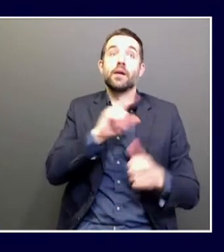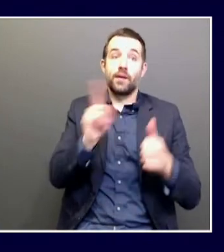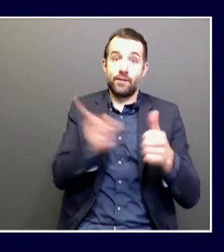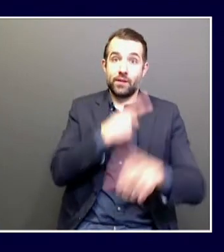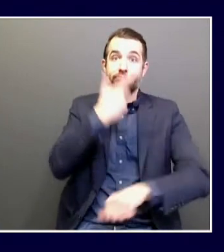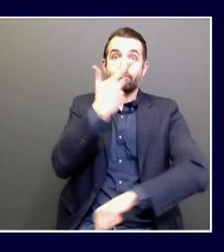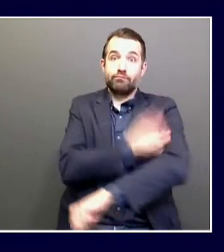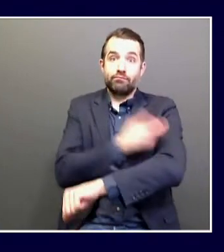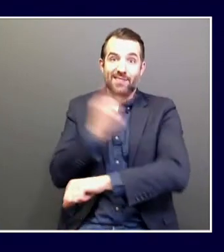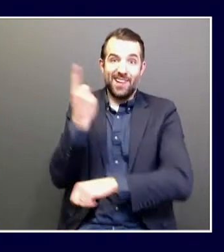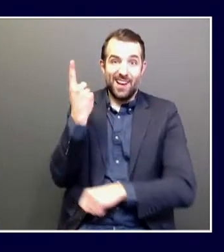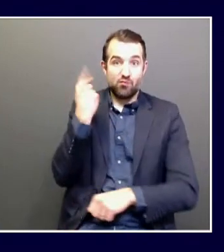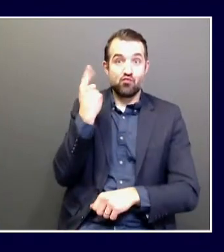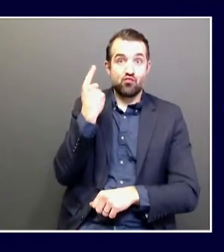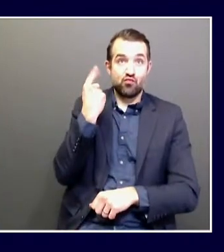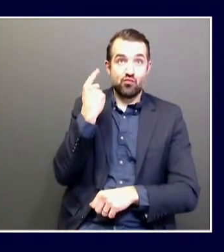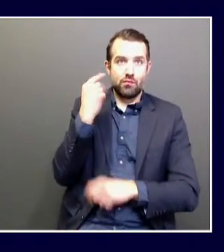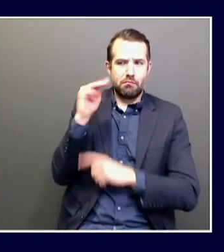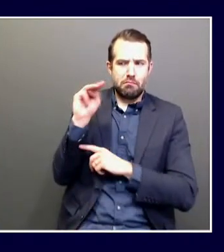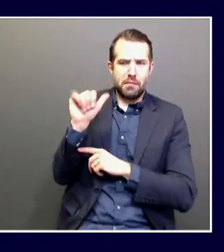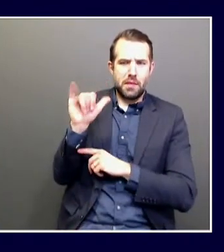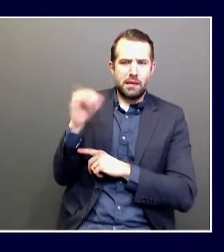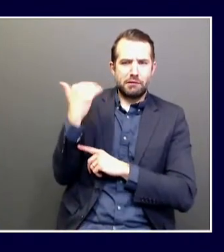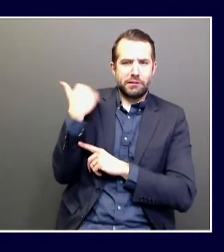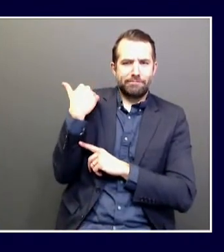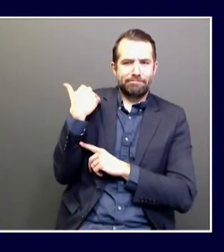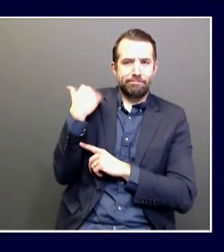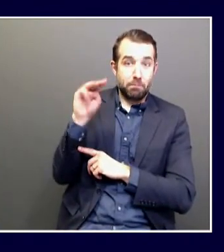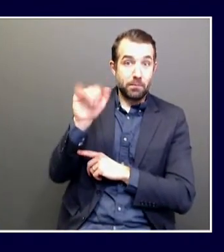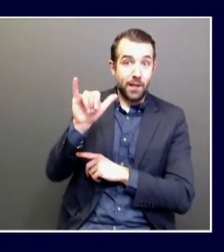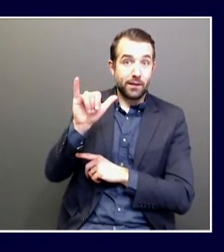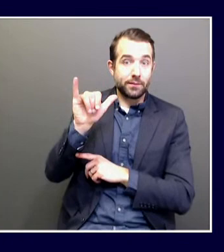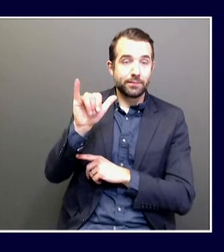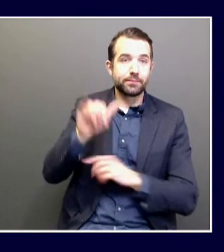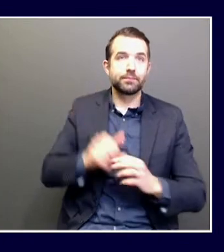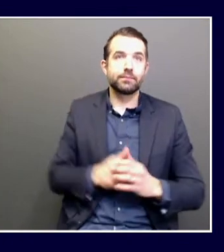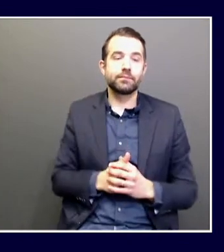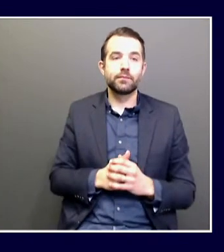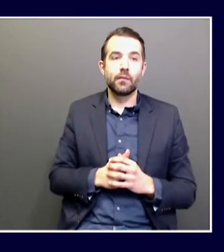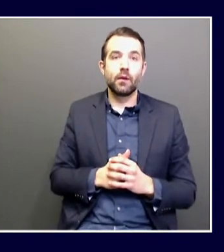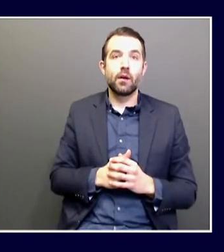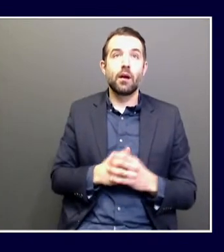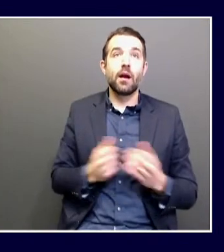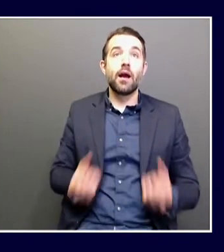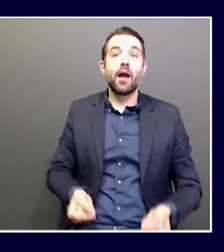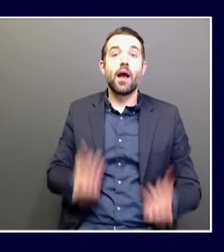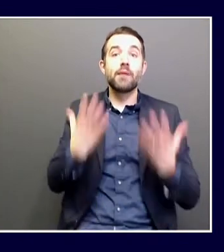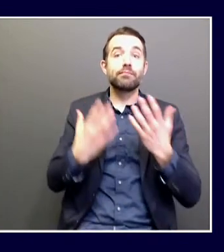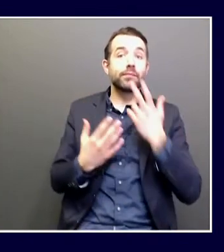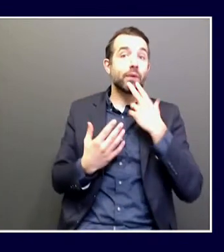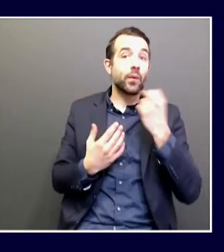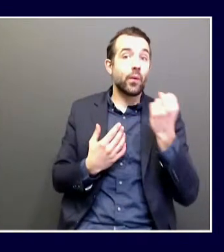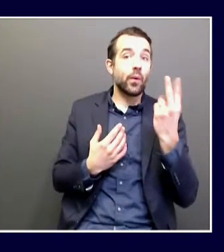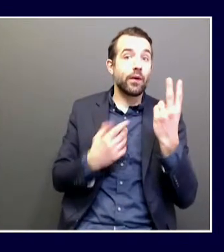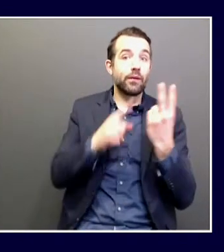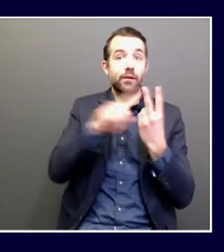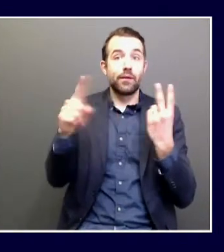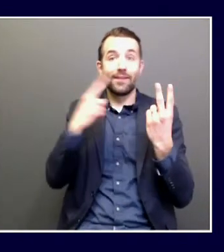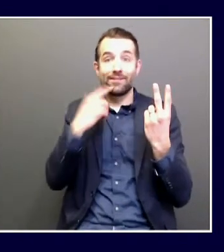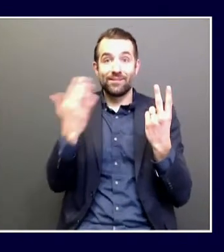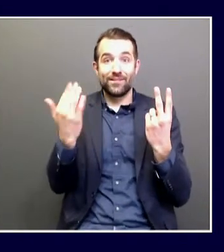end of May. That means that many children in that age category are starting to be ready for their boosters right